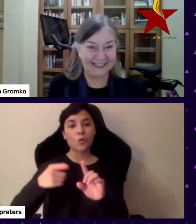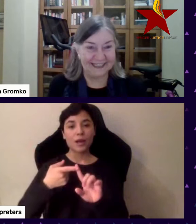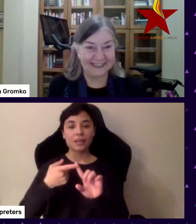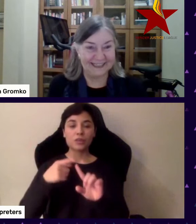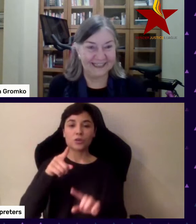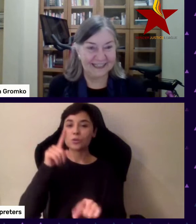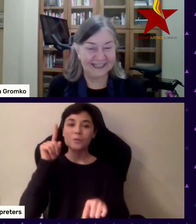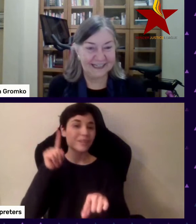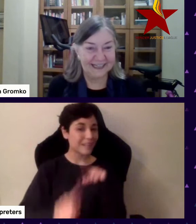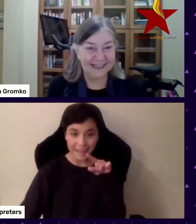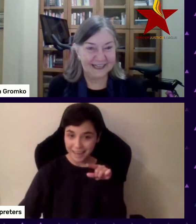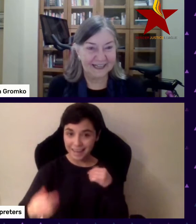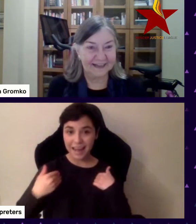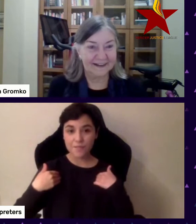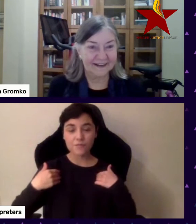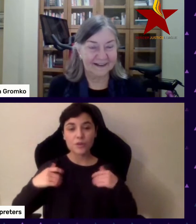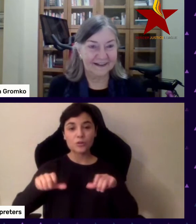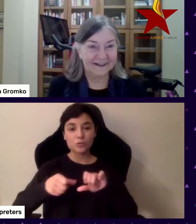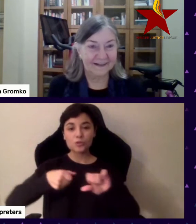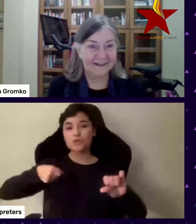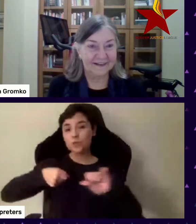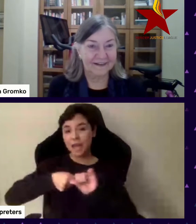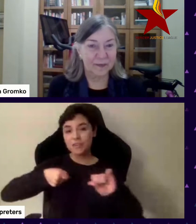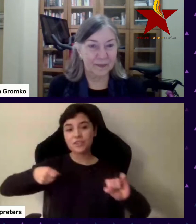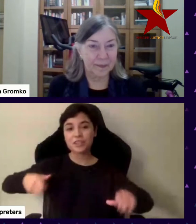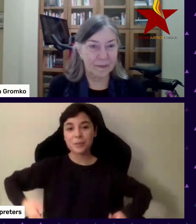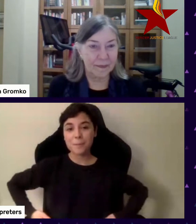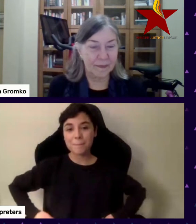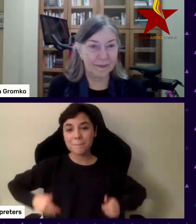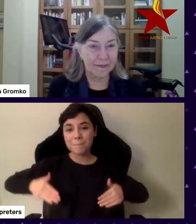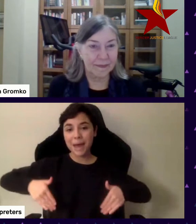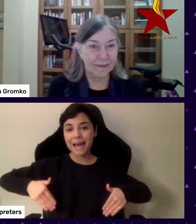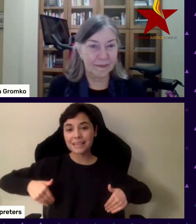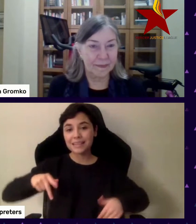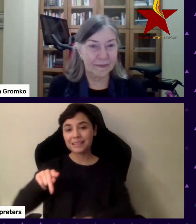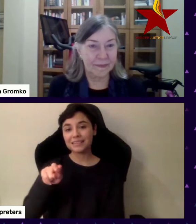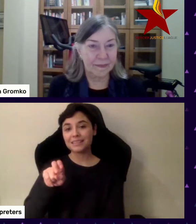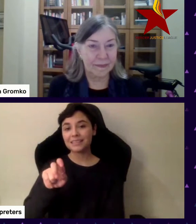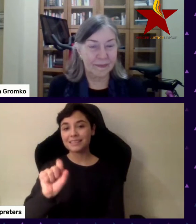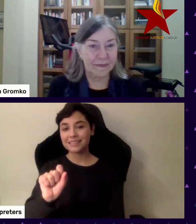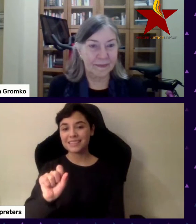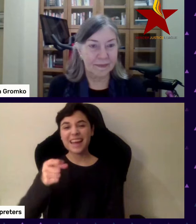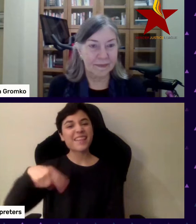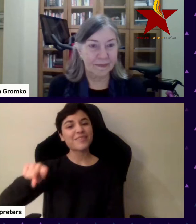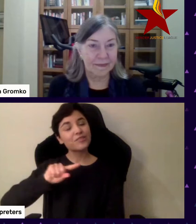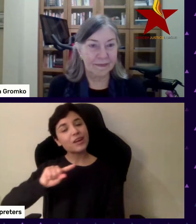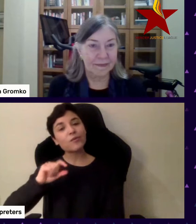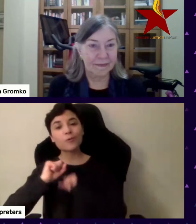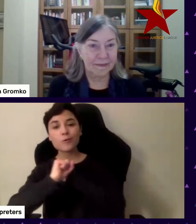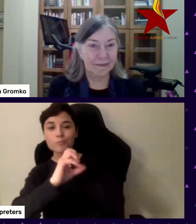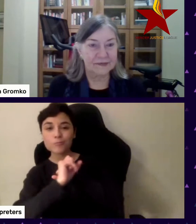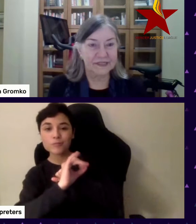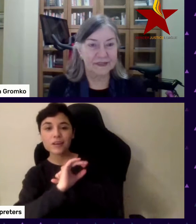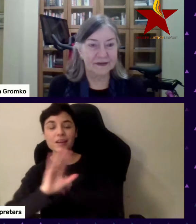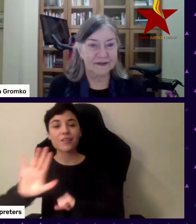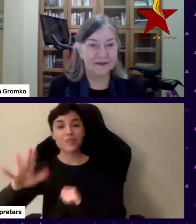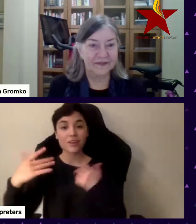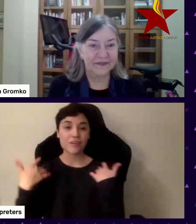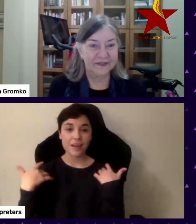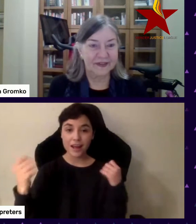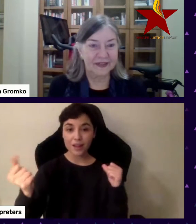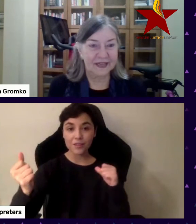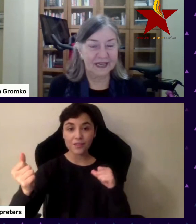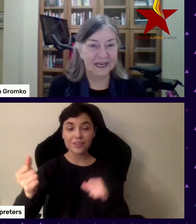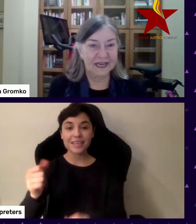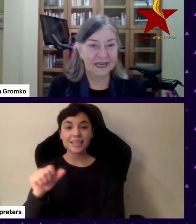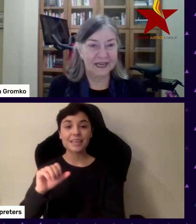Yeah. Because they push their healthy chicken because it's all roasted and not fried. And, oh dear.